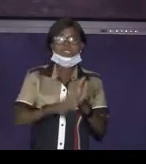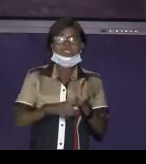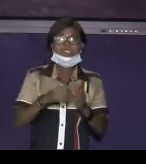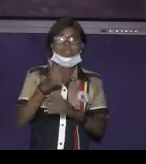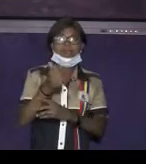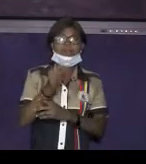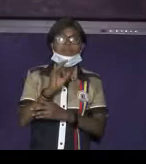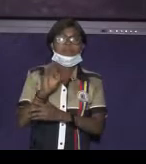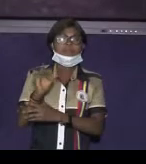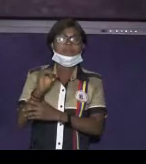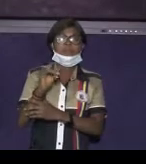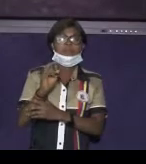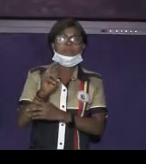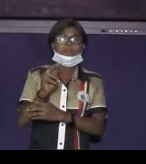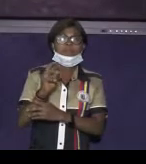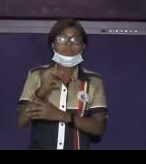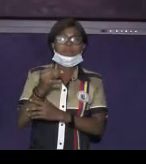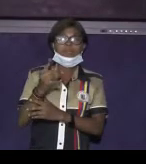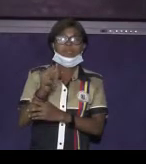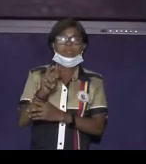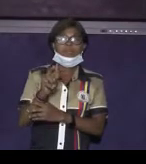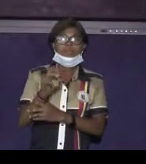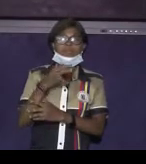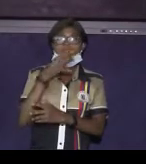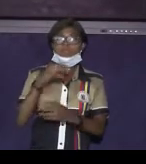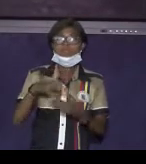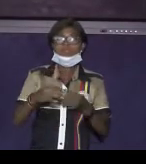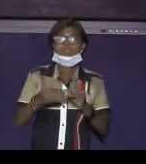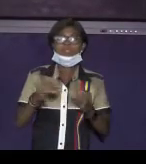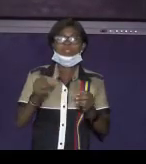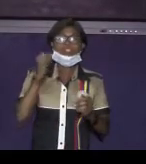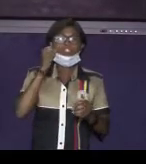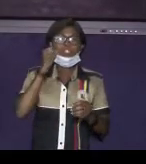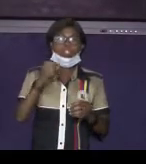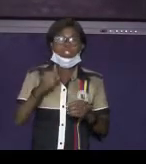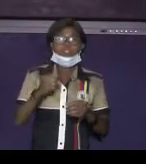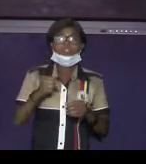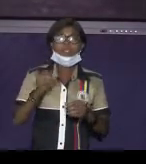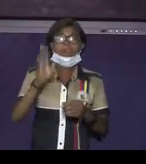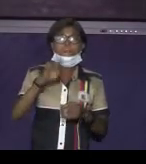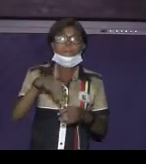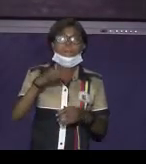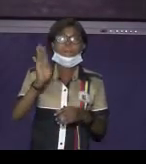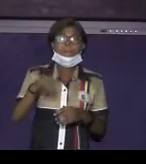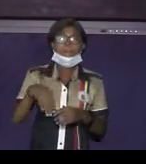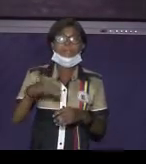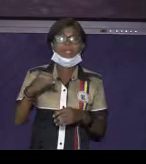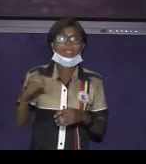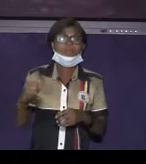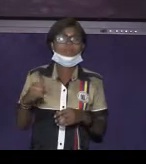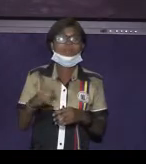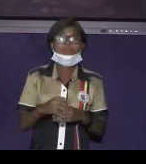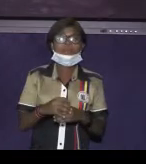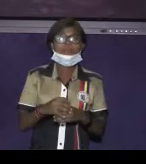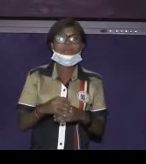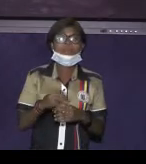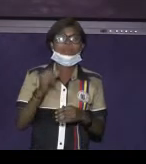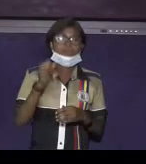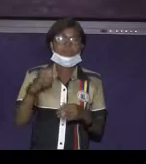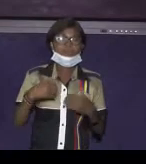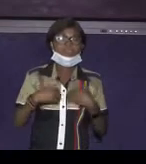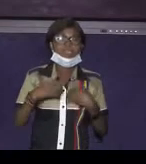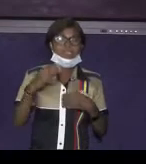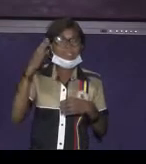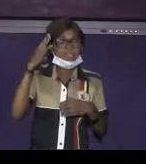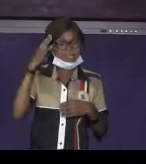affirmative sentence. She is painting. Is painting is the verb there. We have two verbs.